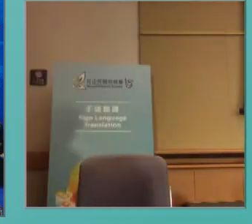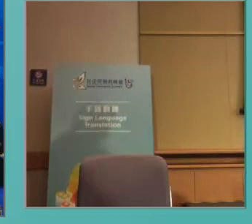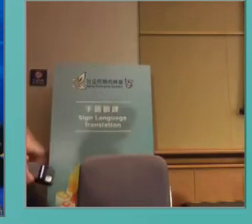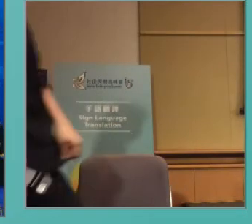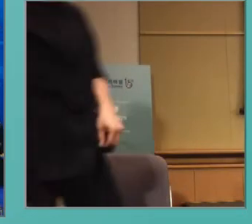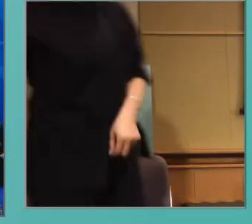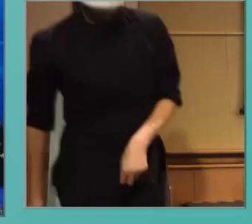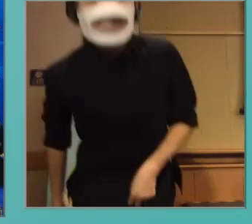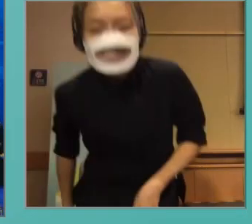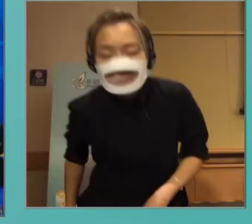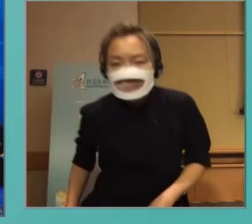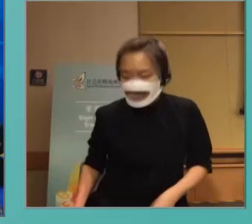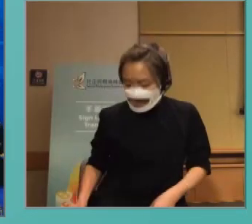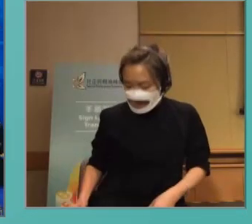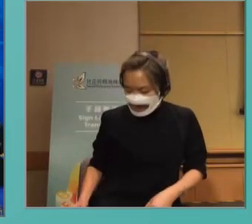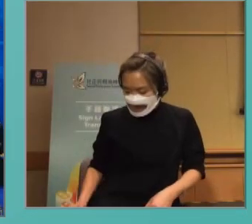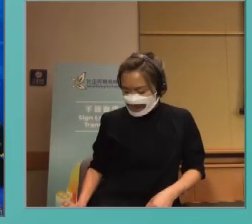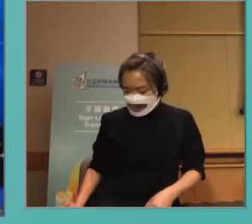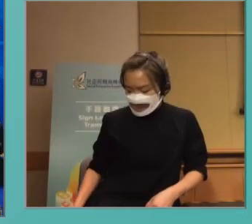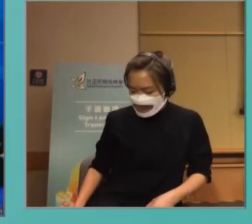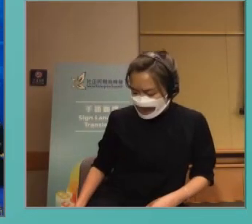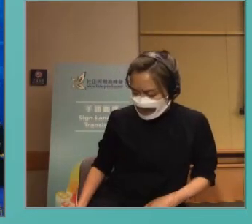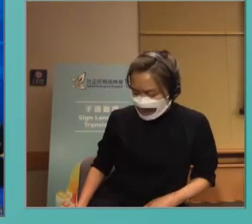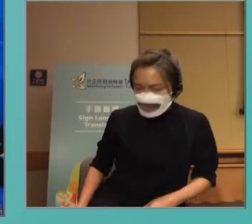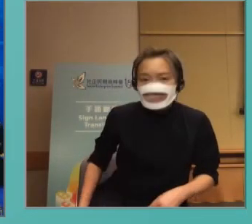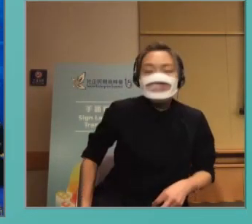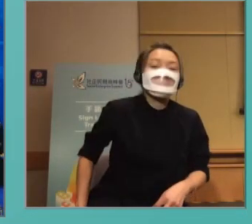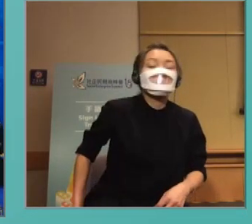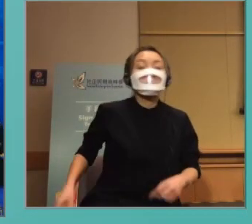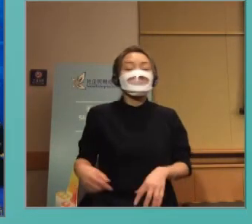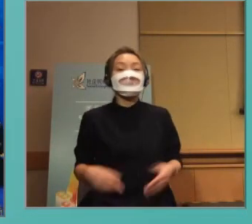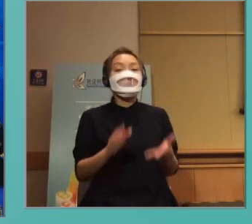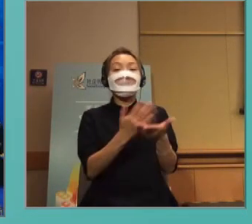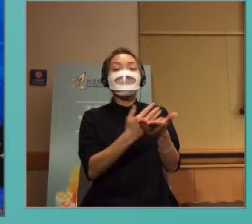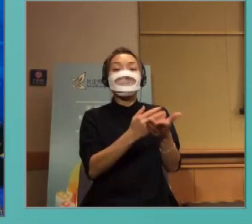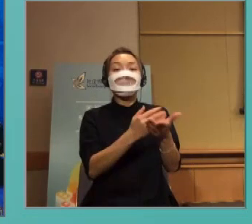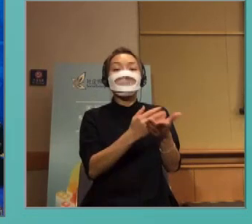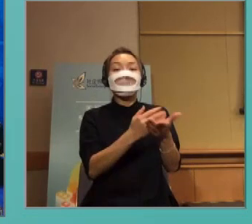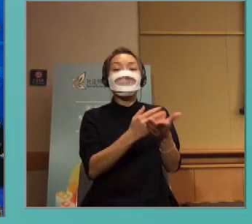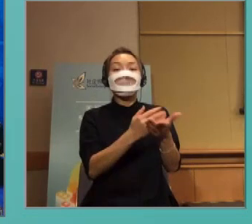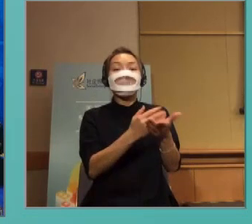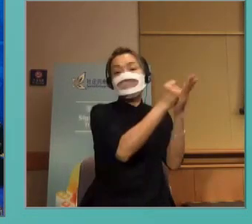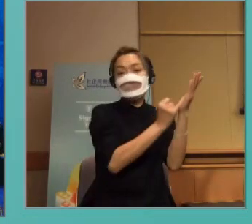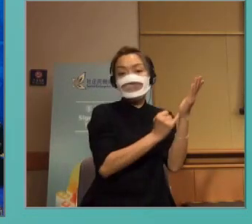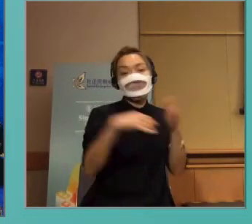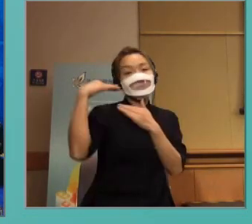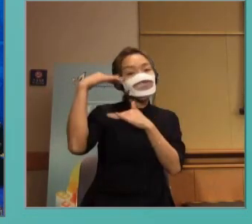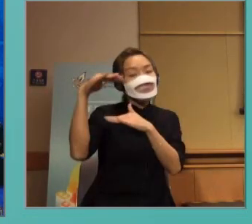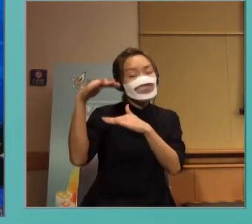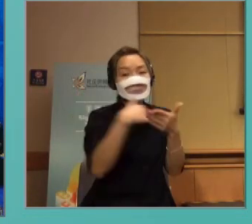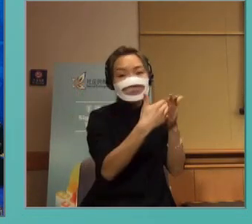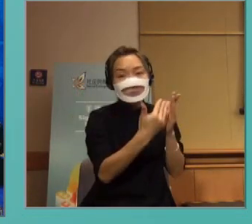Because actually we do have a project in Hong Kong. Actually, it's for the Fine Art Asia. So